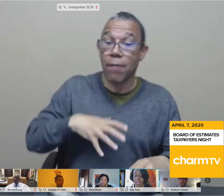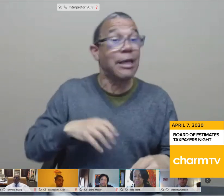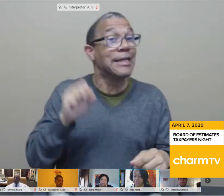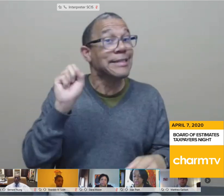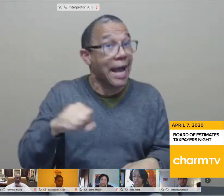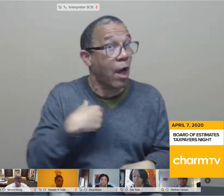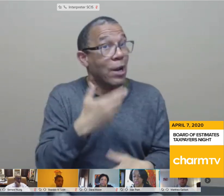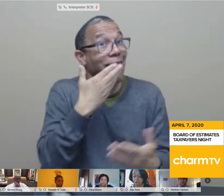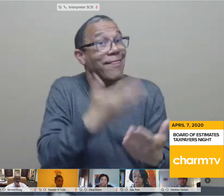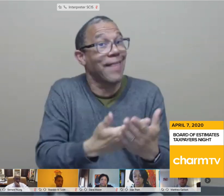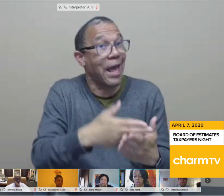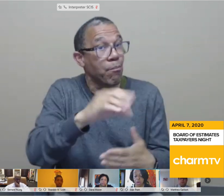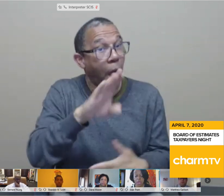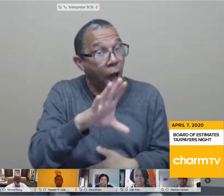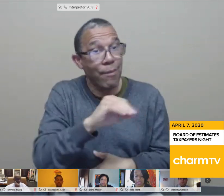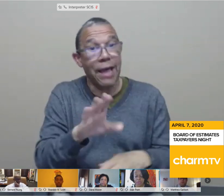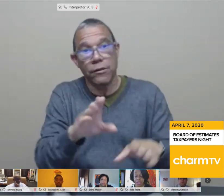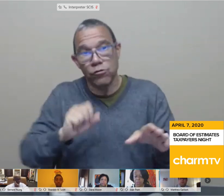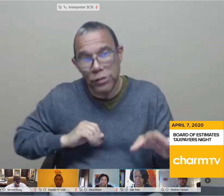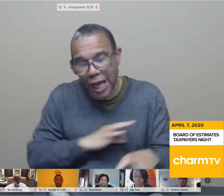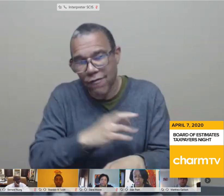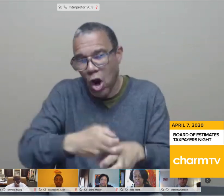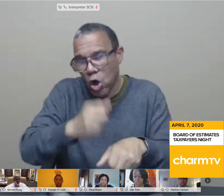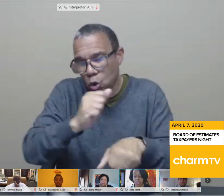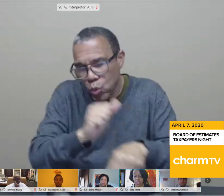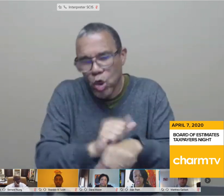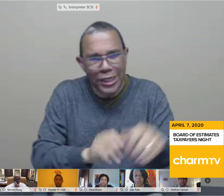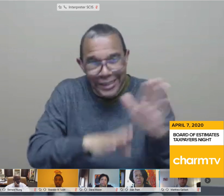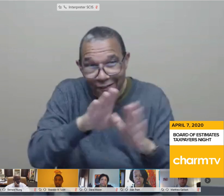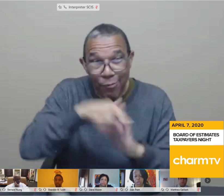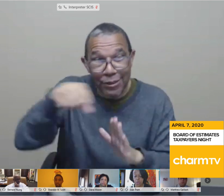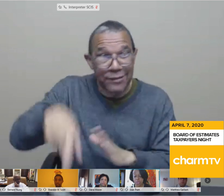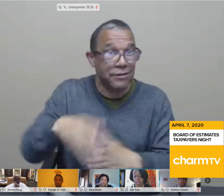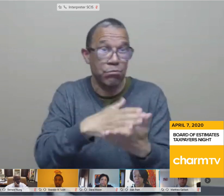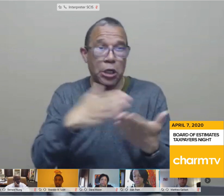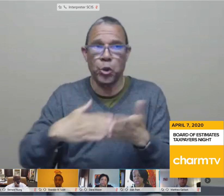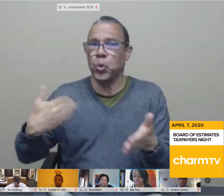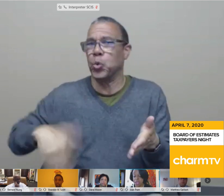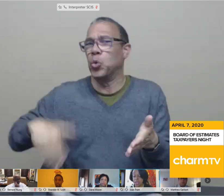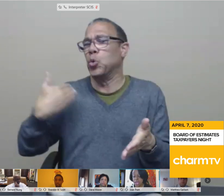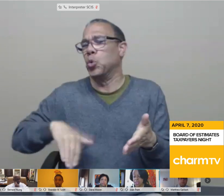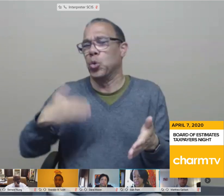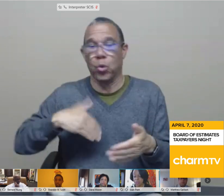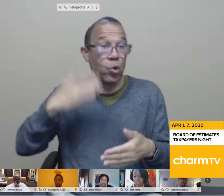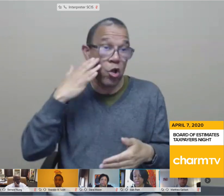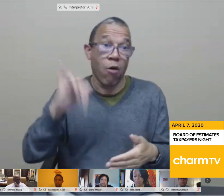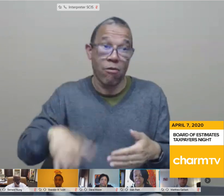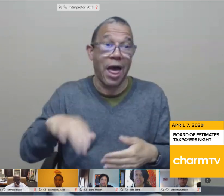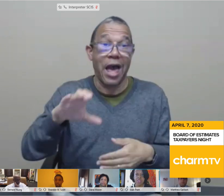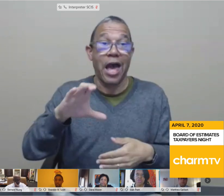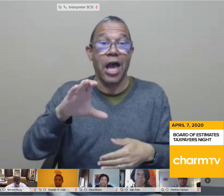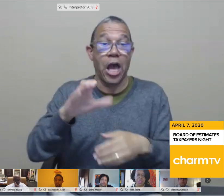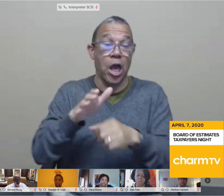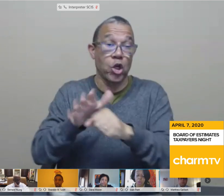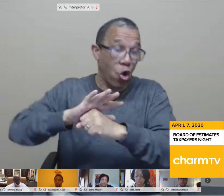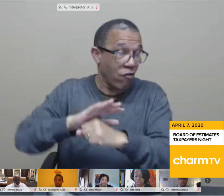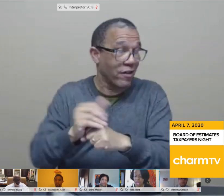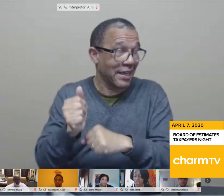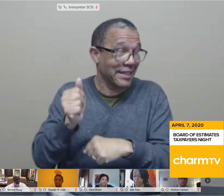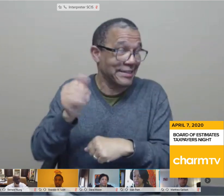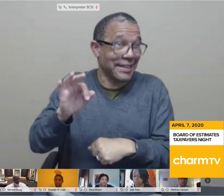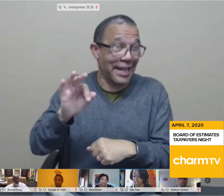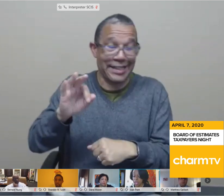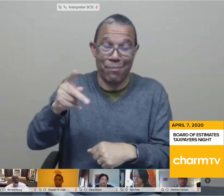and the staff for their hard work in developing this budget. And we know that COVID-19 pandemic has disrupted the